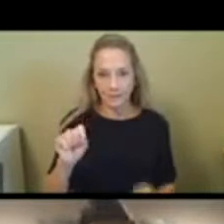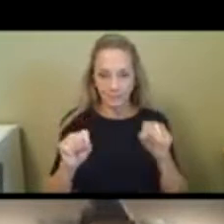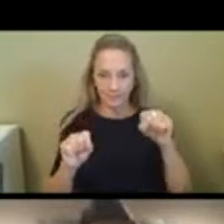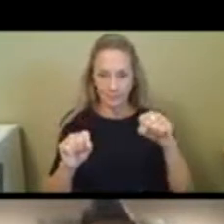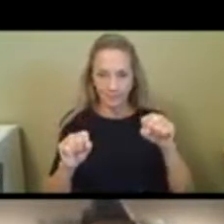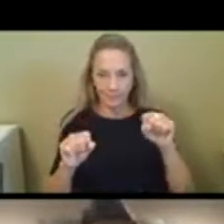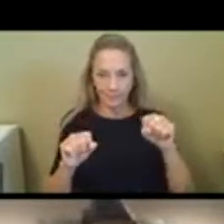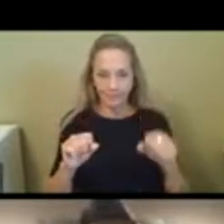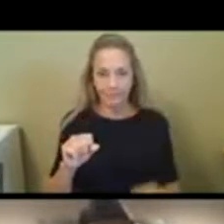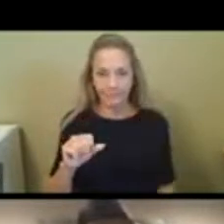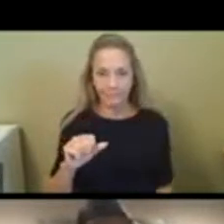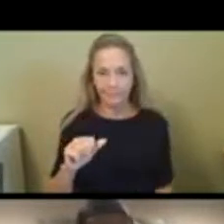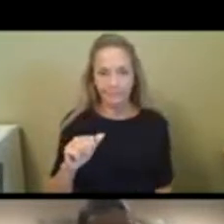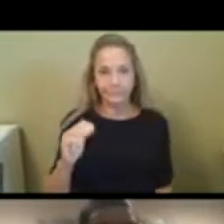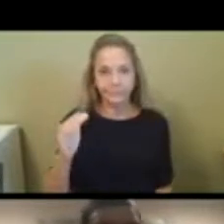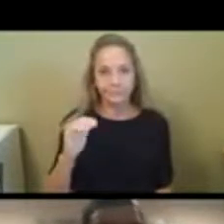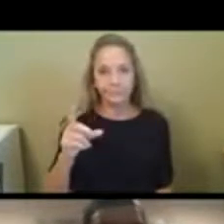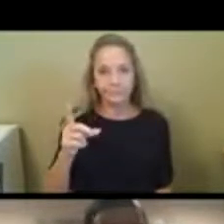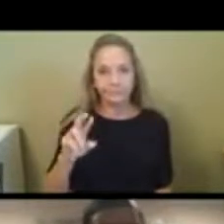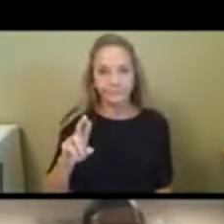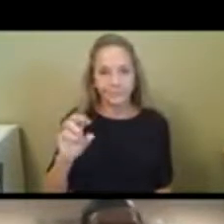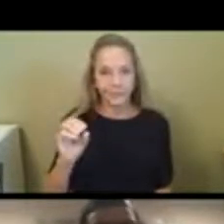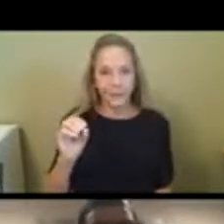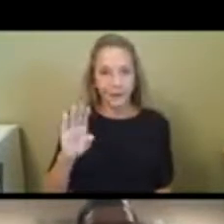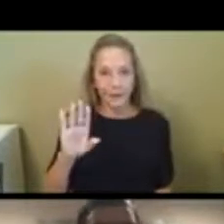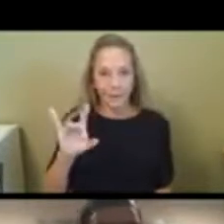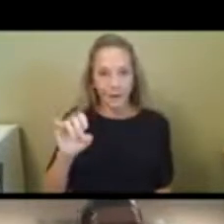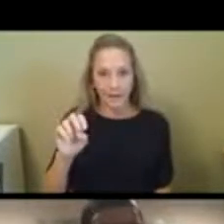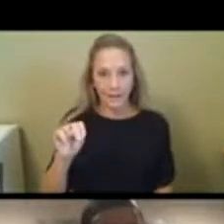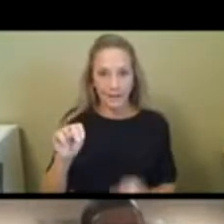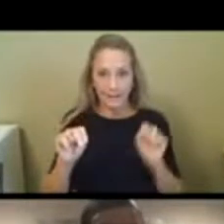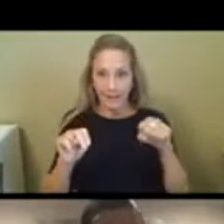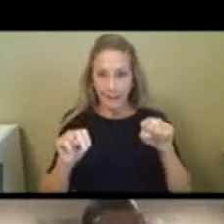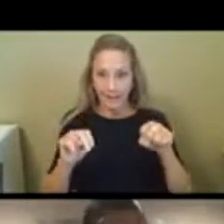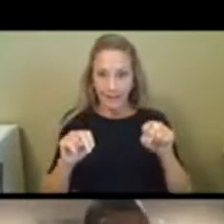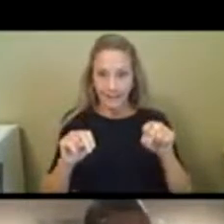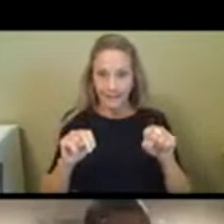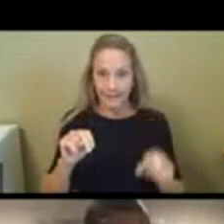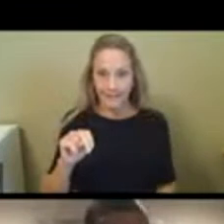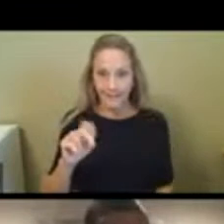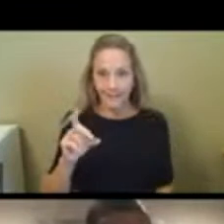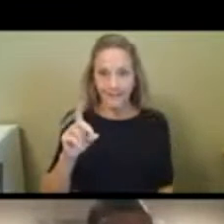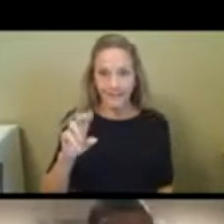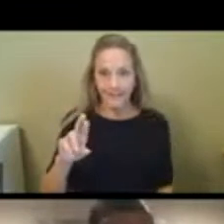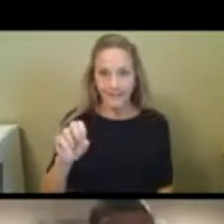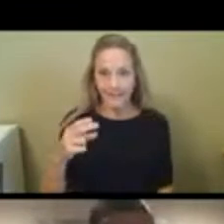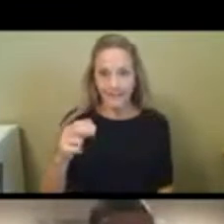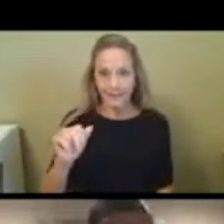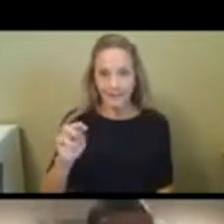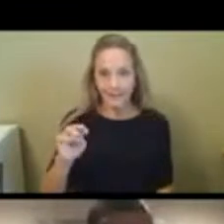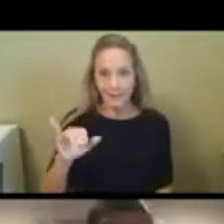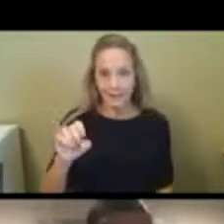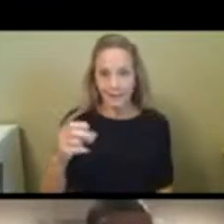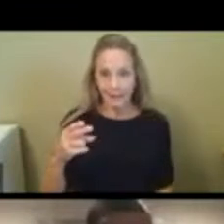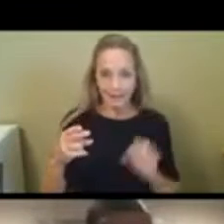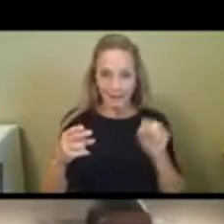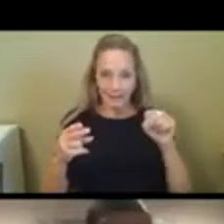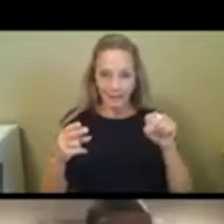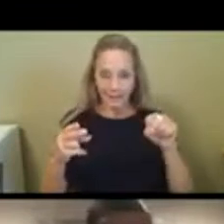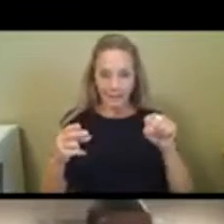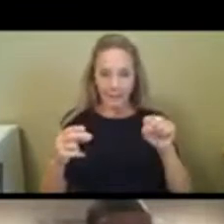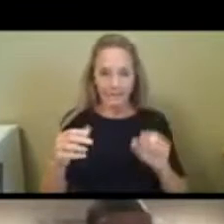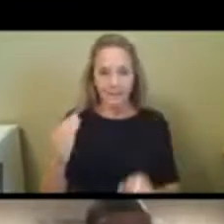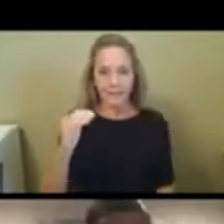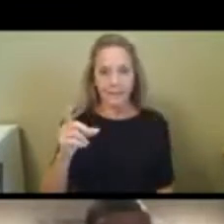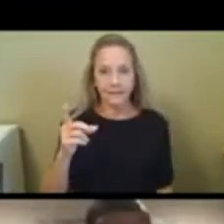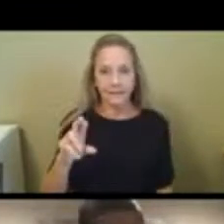Yes. Dr. O'Brien, Yes. Dr. Shamia, Yes.